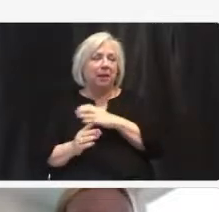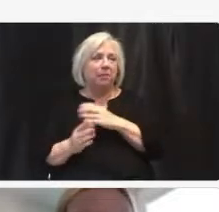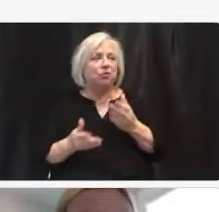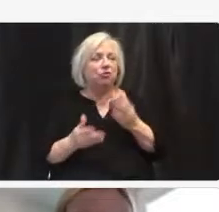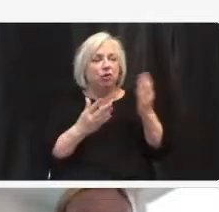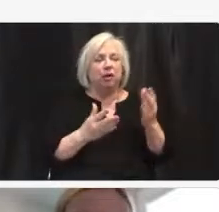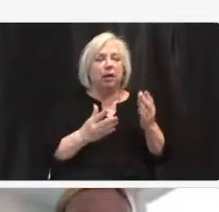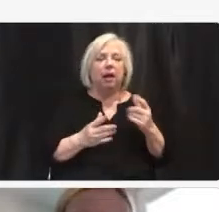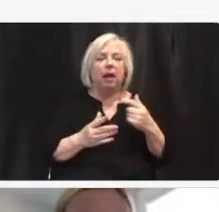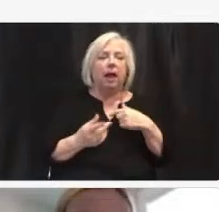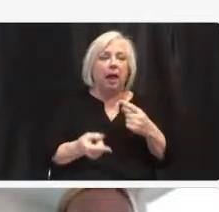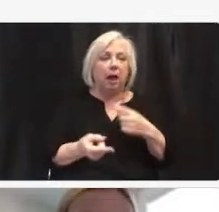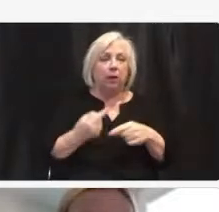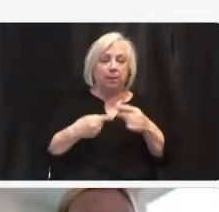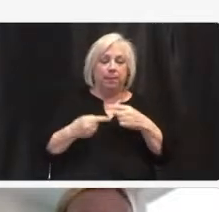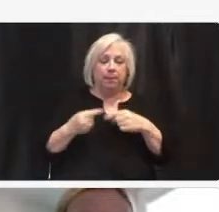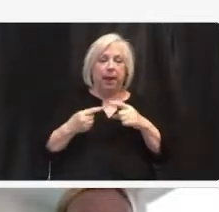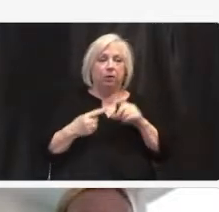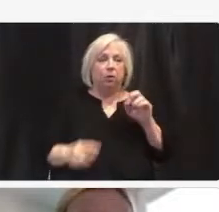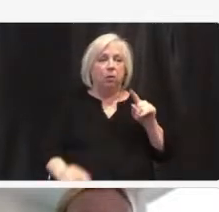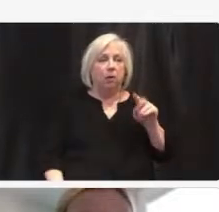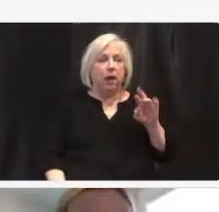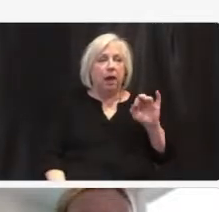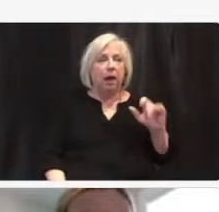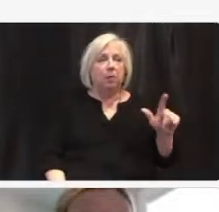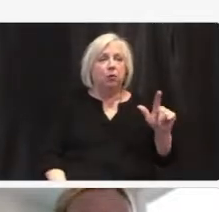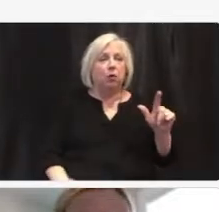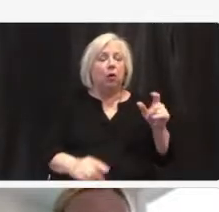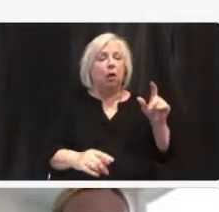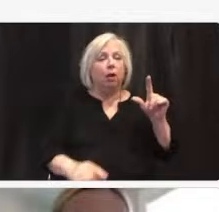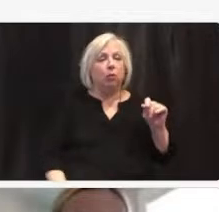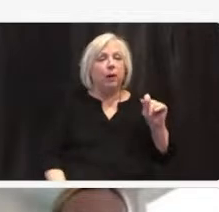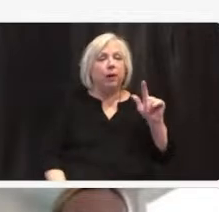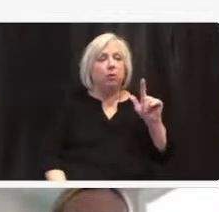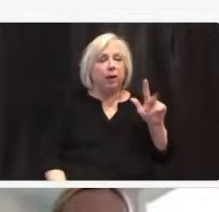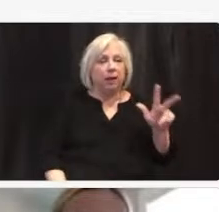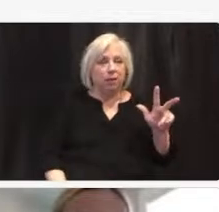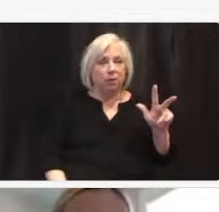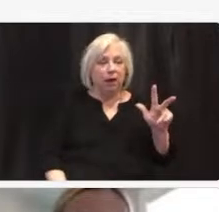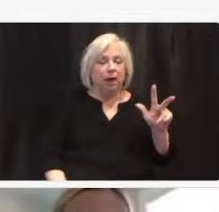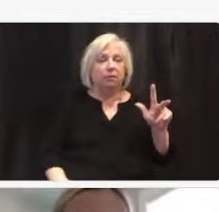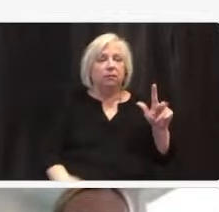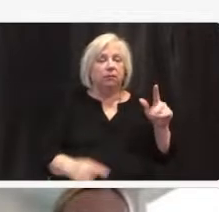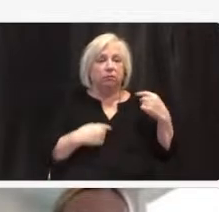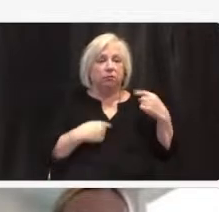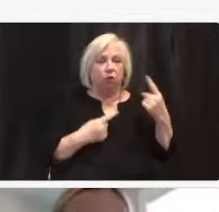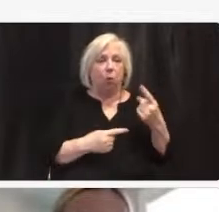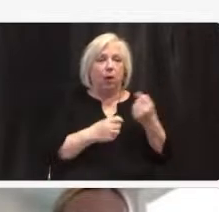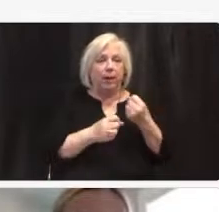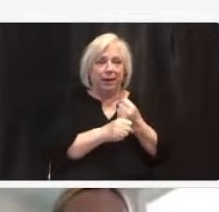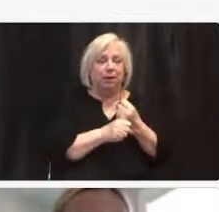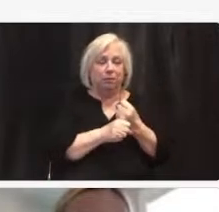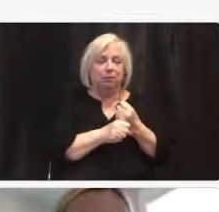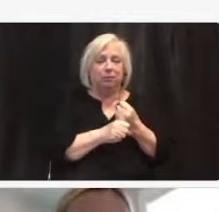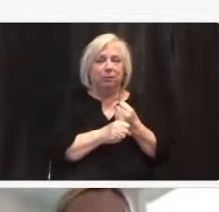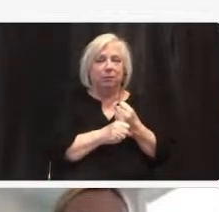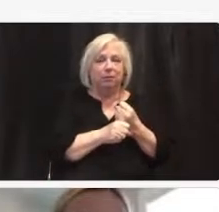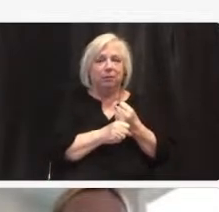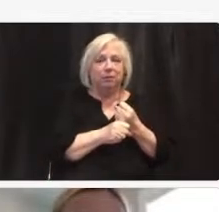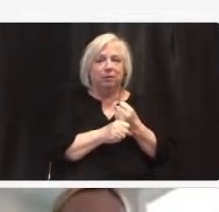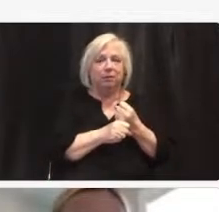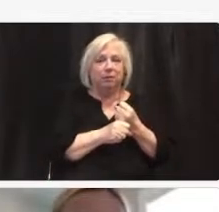I went back to April of last year, and so for one calendar year, this is what